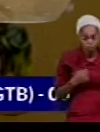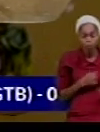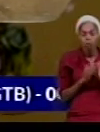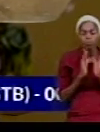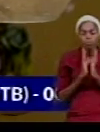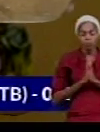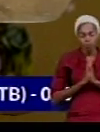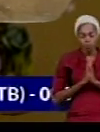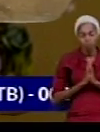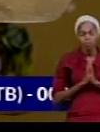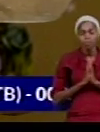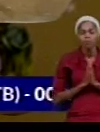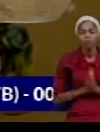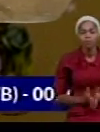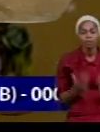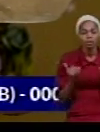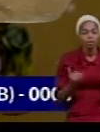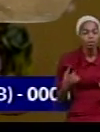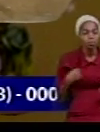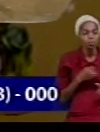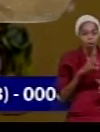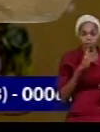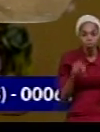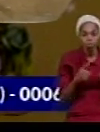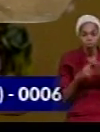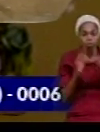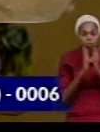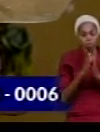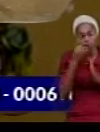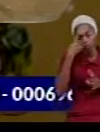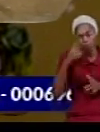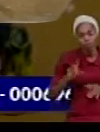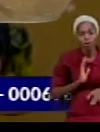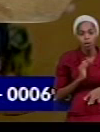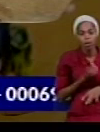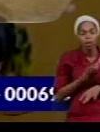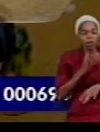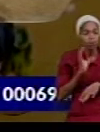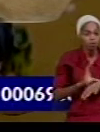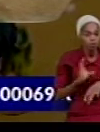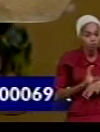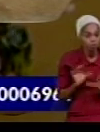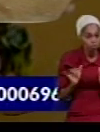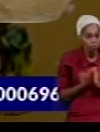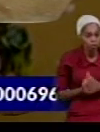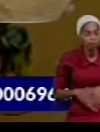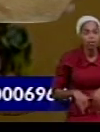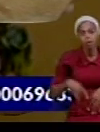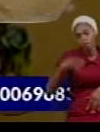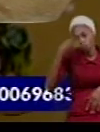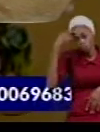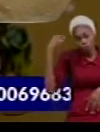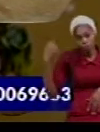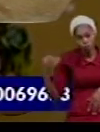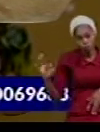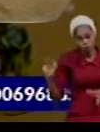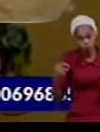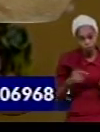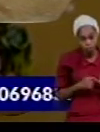Amen. We're going to pray for our church that as a result of these evangelistic outreaches of the